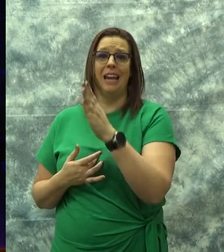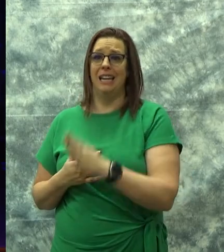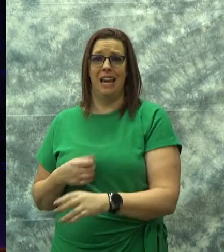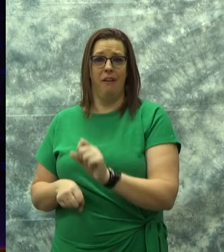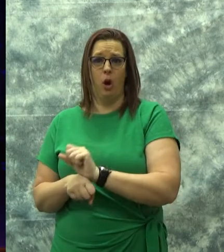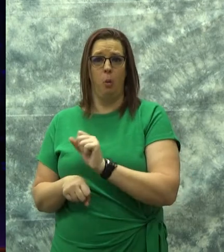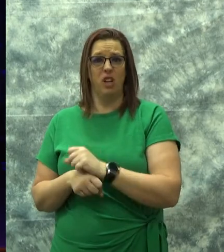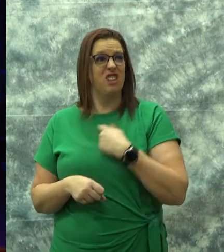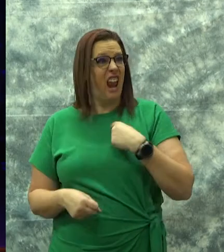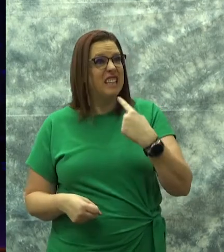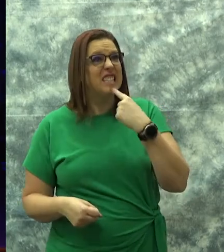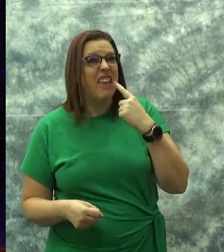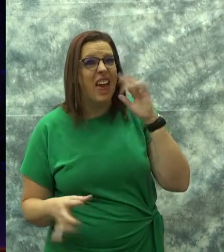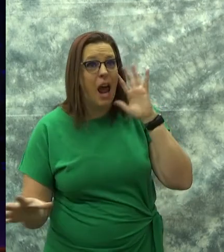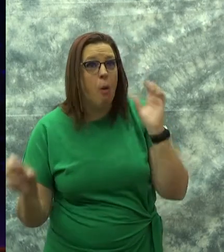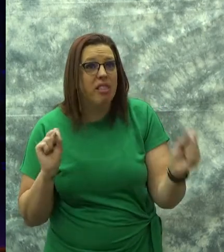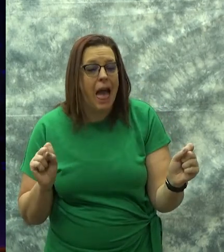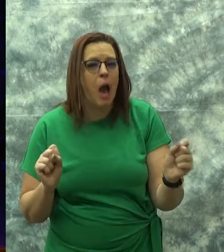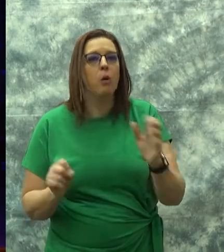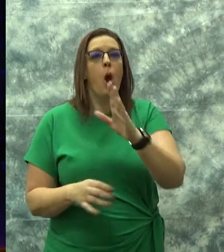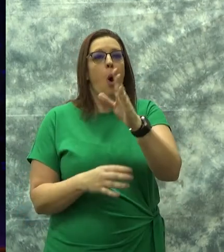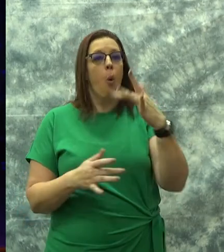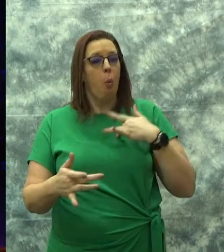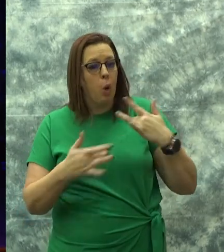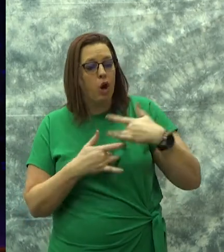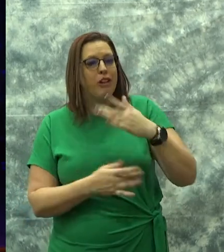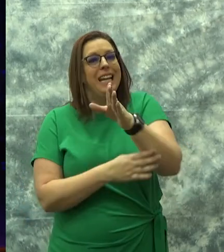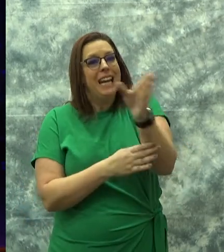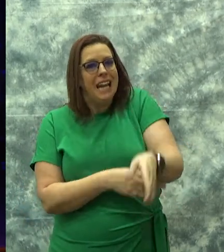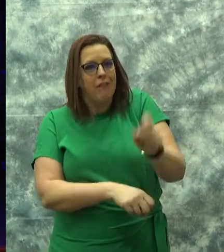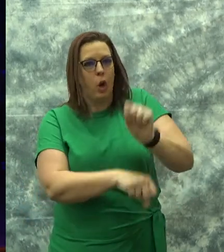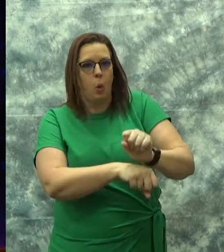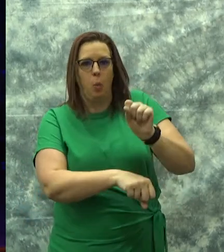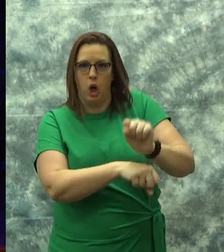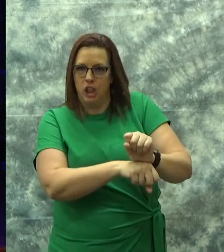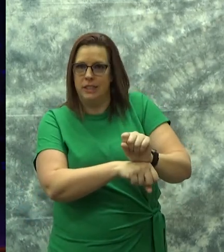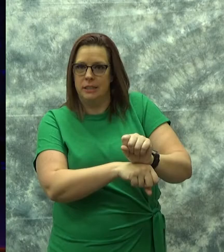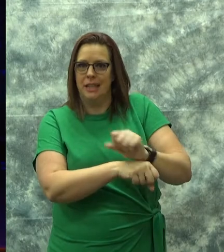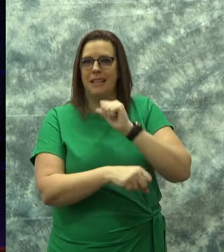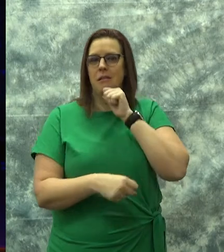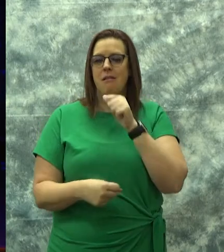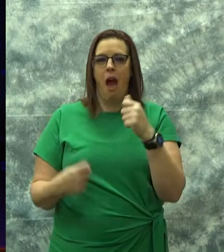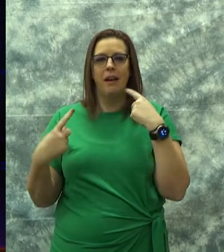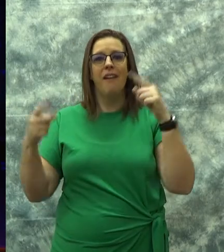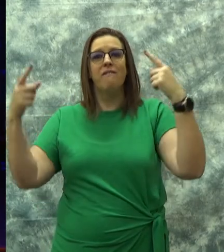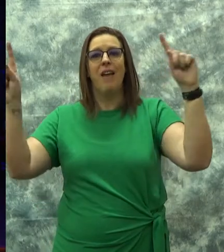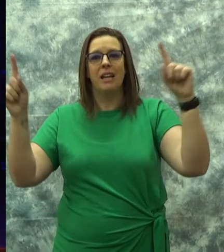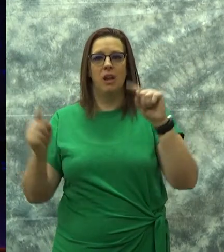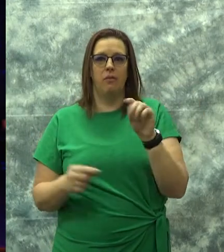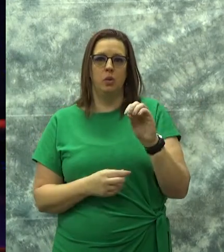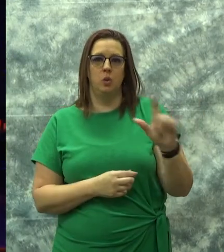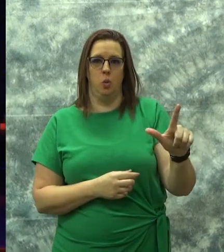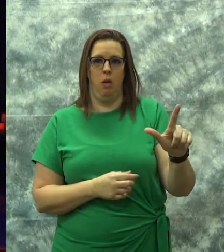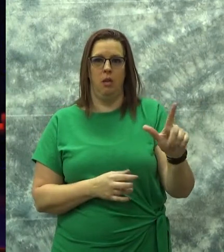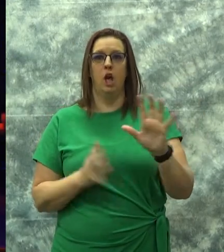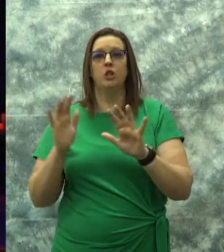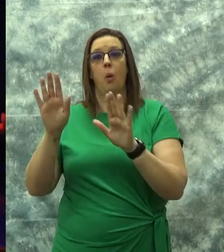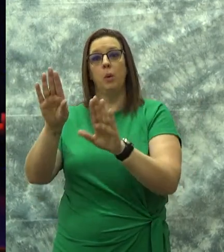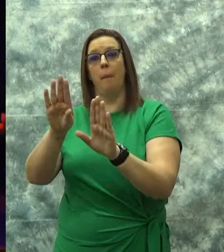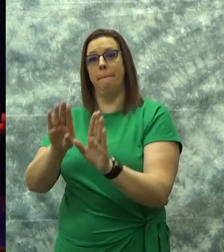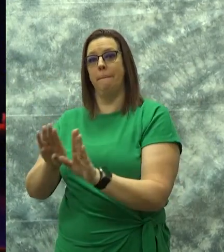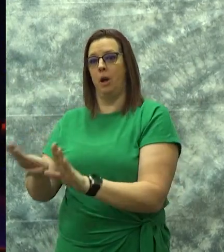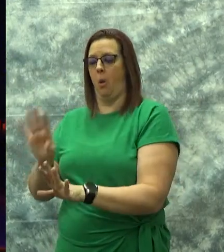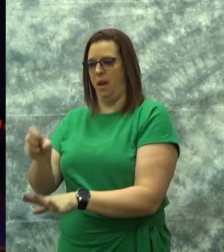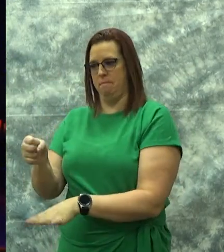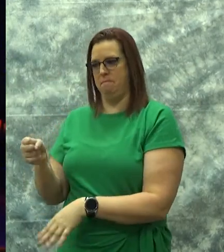for us. Did I say that out loud? Worry never, ever works for us, right? It doesn't work. It's not an effective tool. So we set